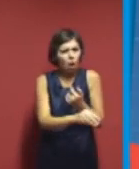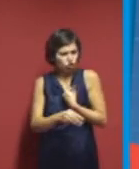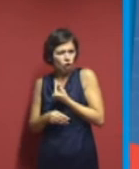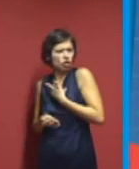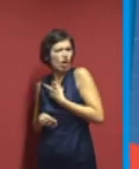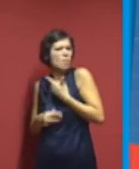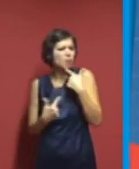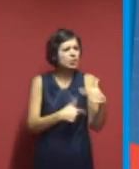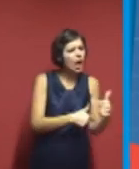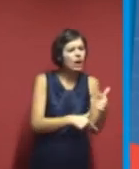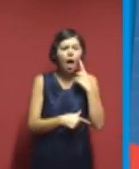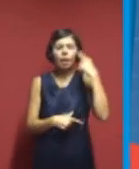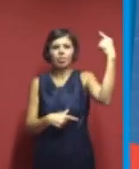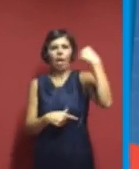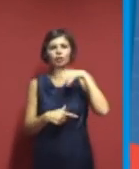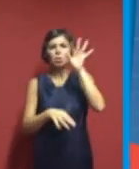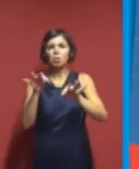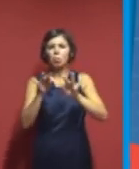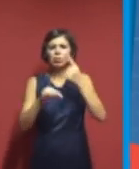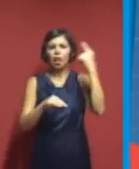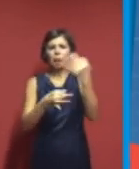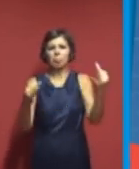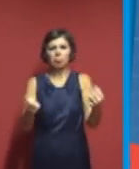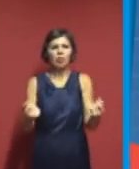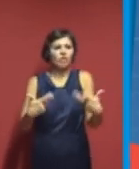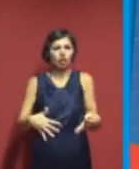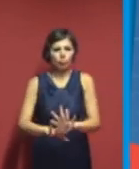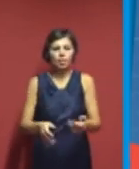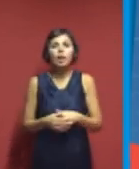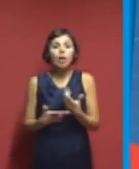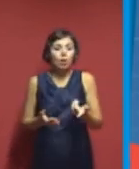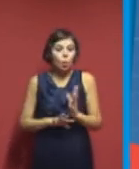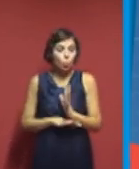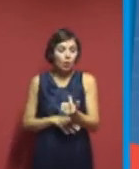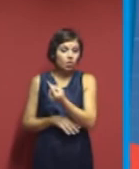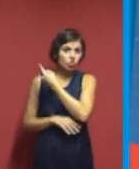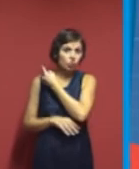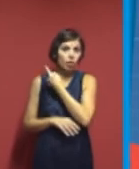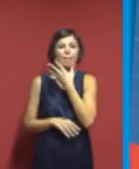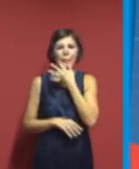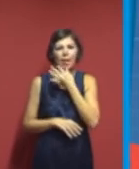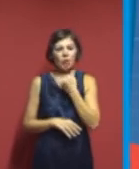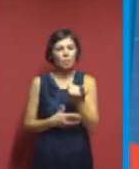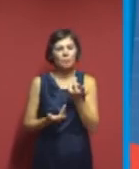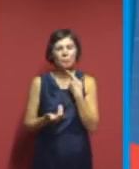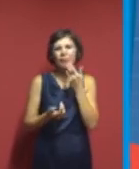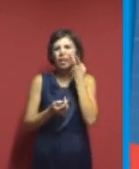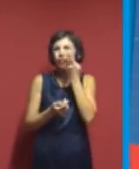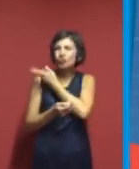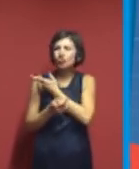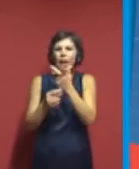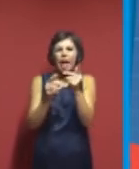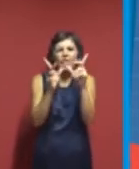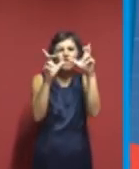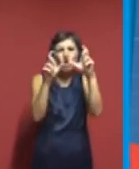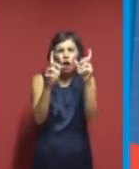with this scheme. And this one I think is particularly beautiful. It's very small here, but this is a dead light bulb which has